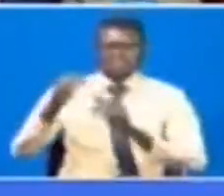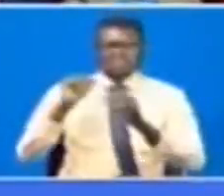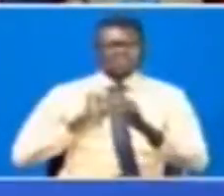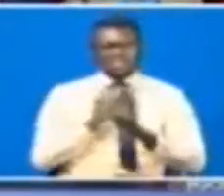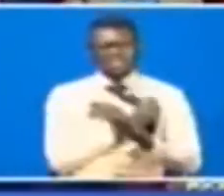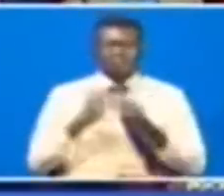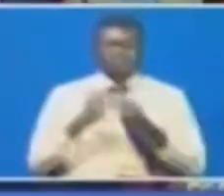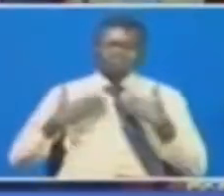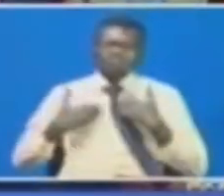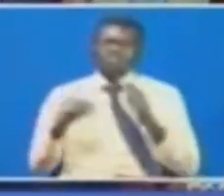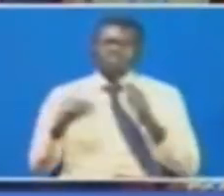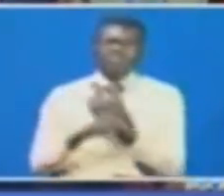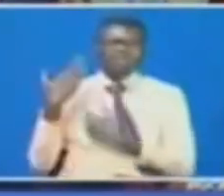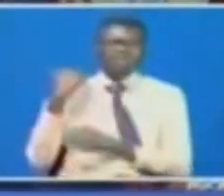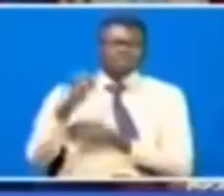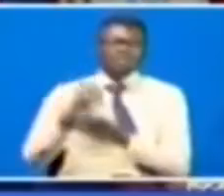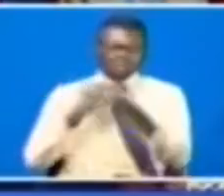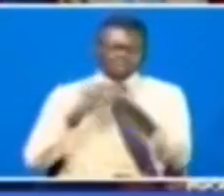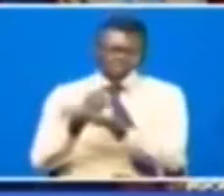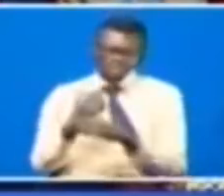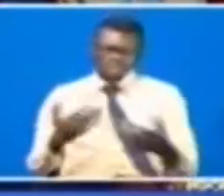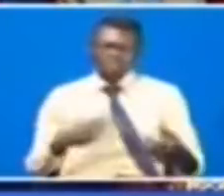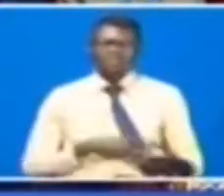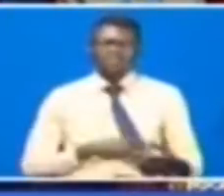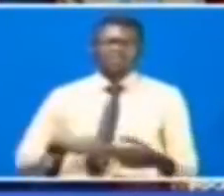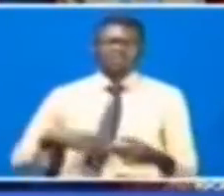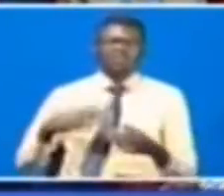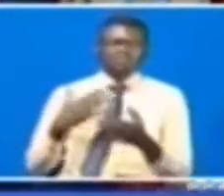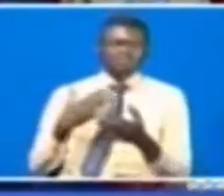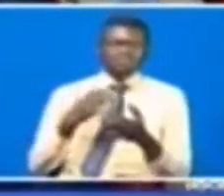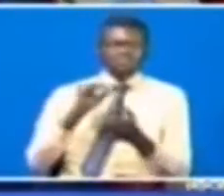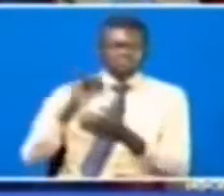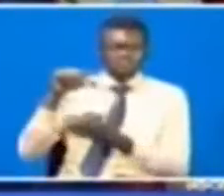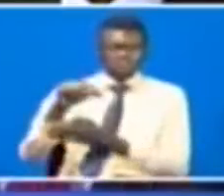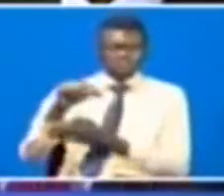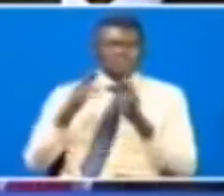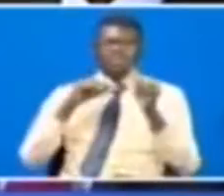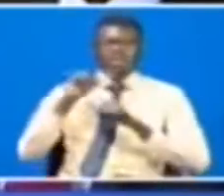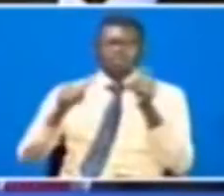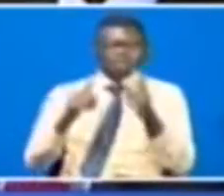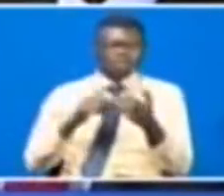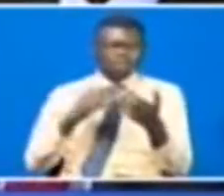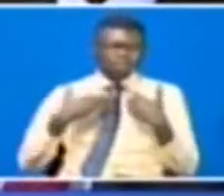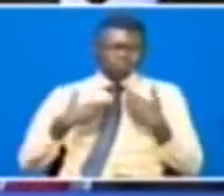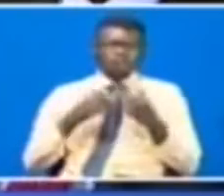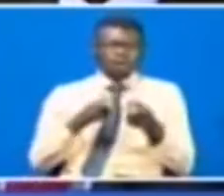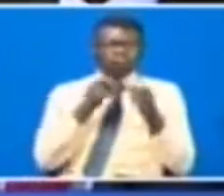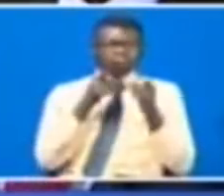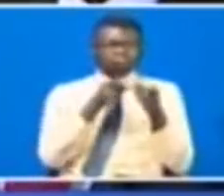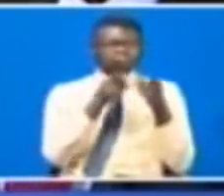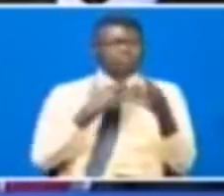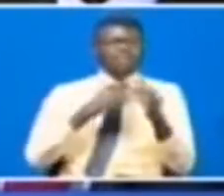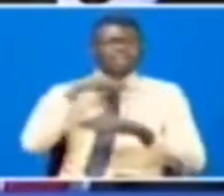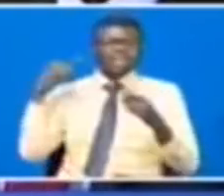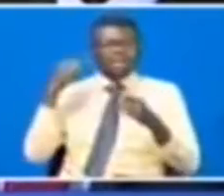so on and so forth. In July last year, Ichungwa reported the immediate former Inspector General of Police, Joseph Boynet, about receiving death threats from unknown